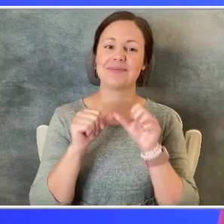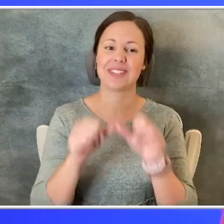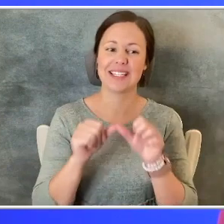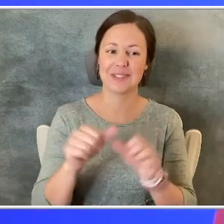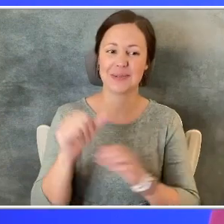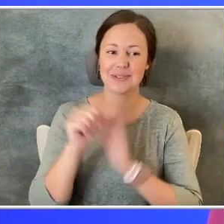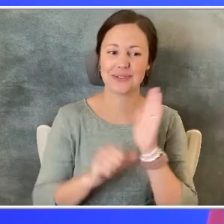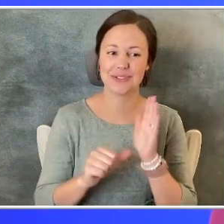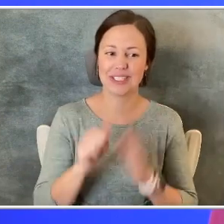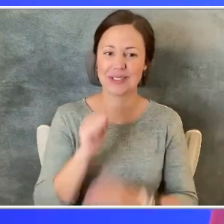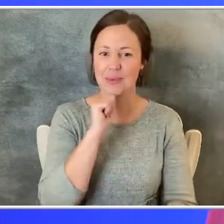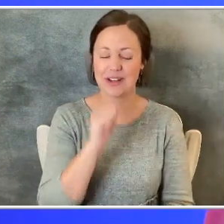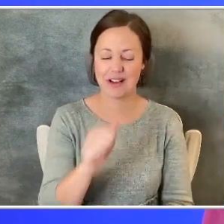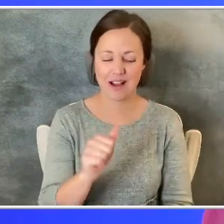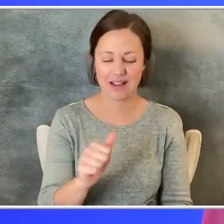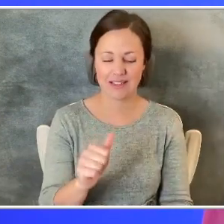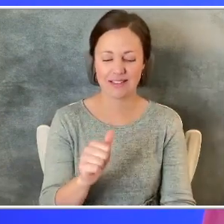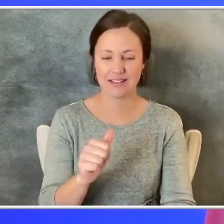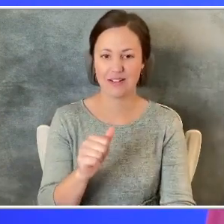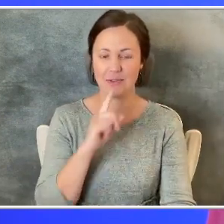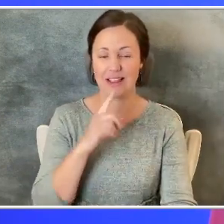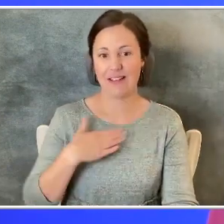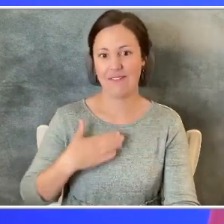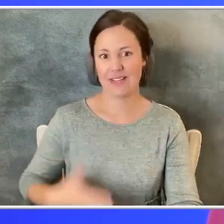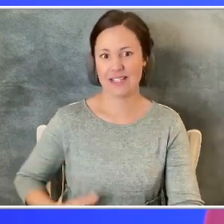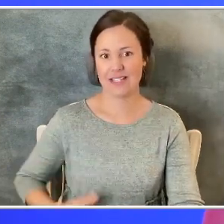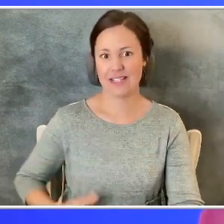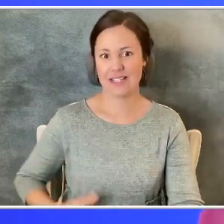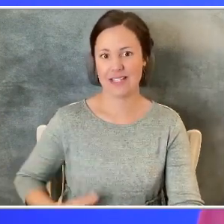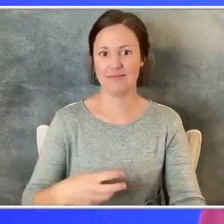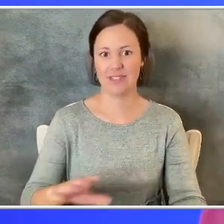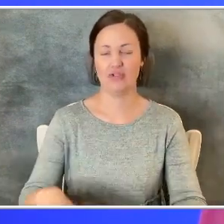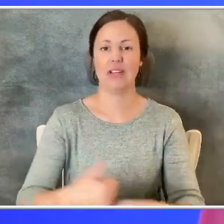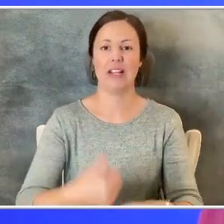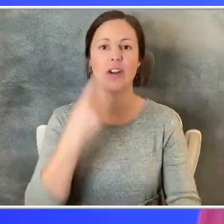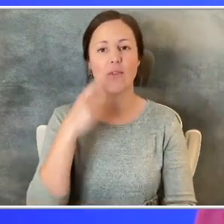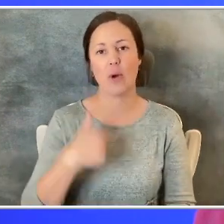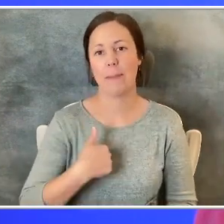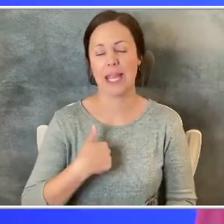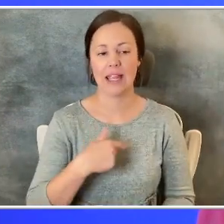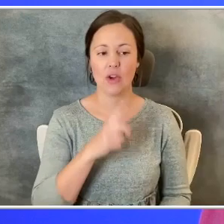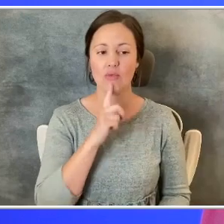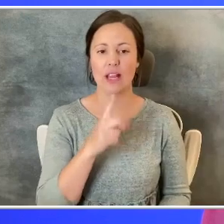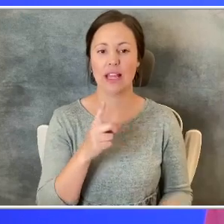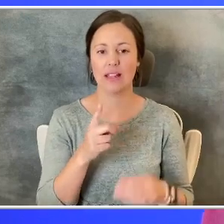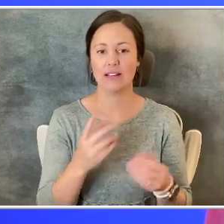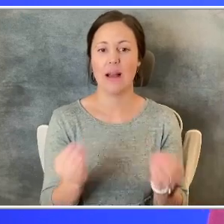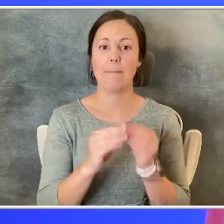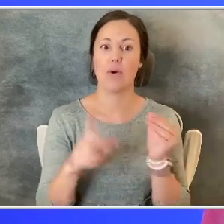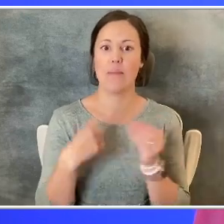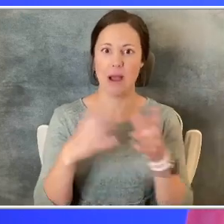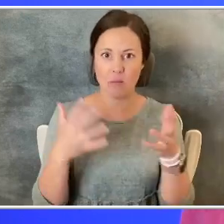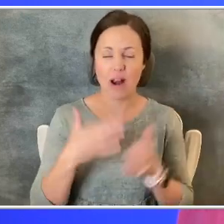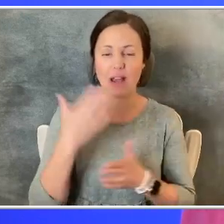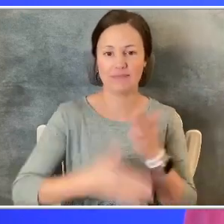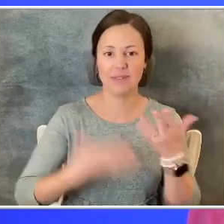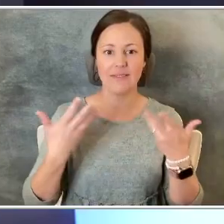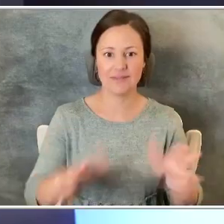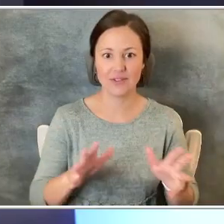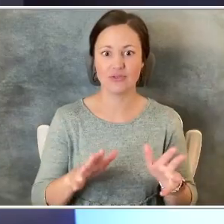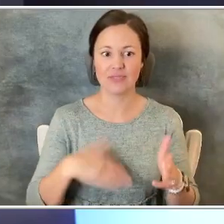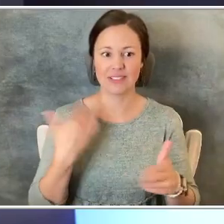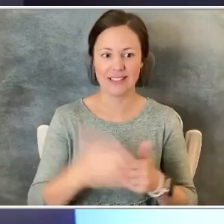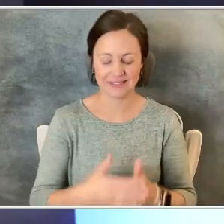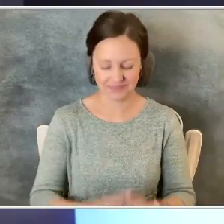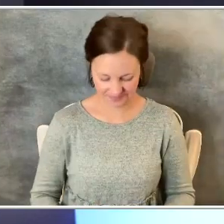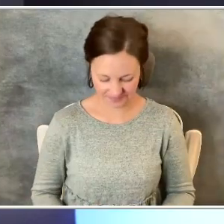not physically that difficult for me. It was more about just wanting to get it done and get to the next one. You are so brave for